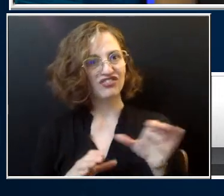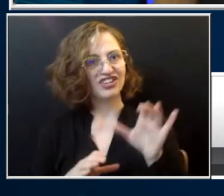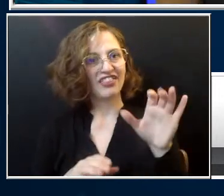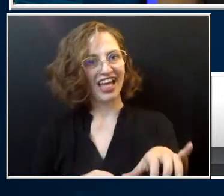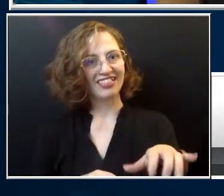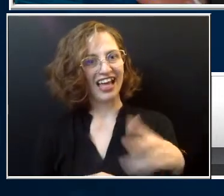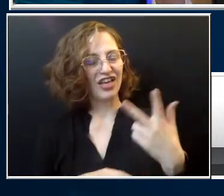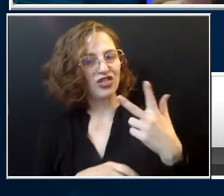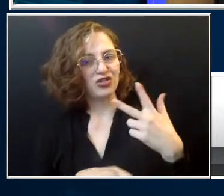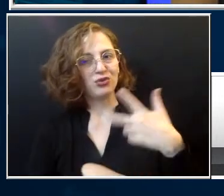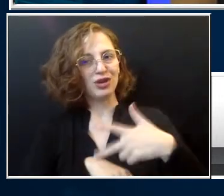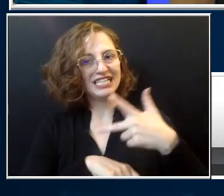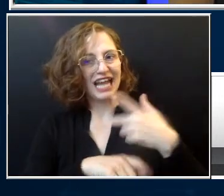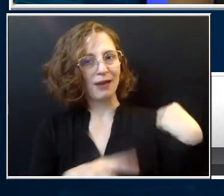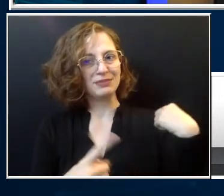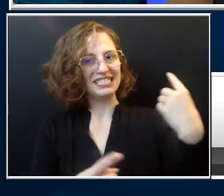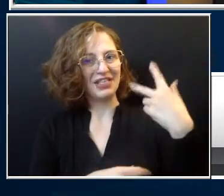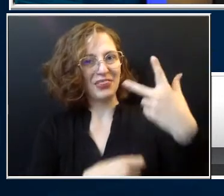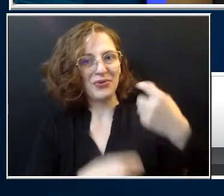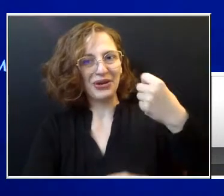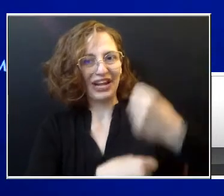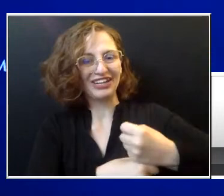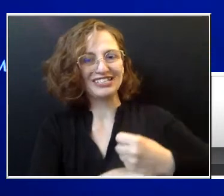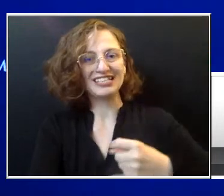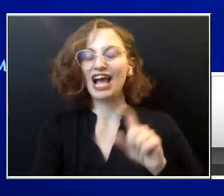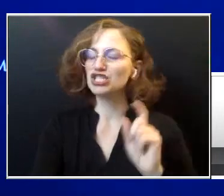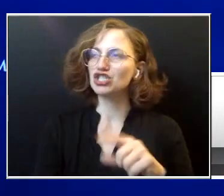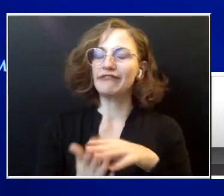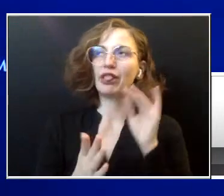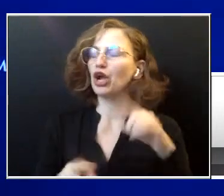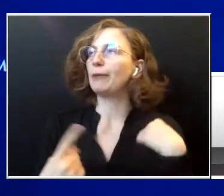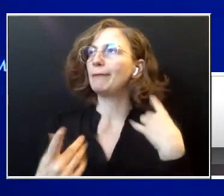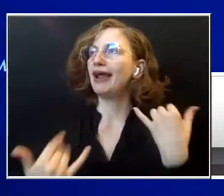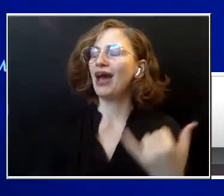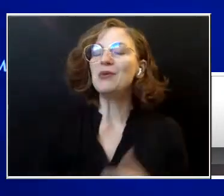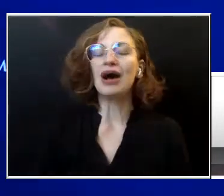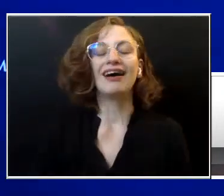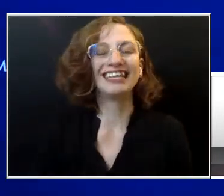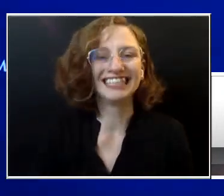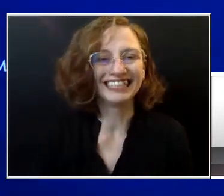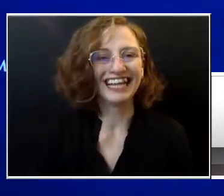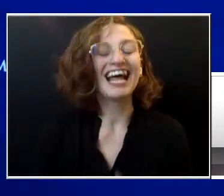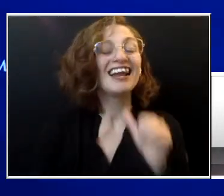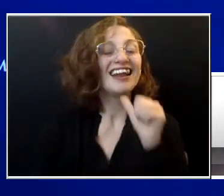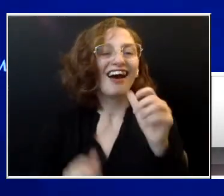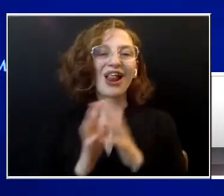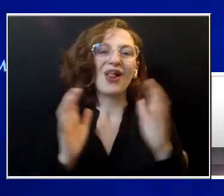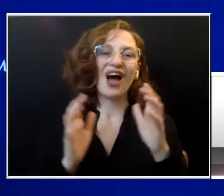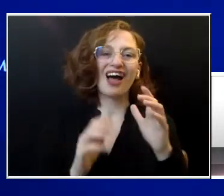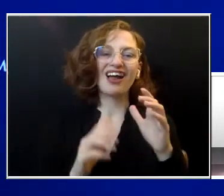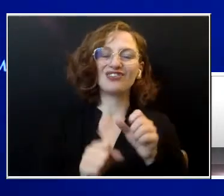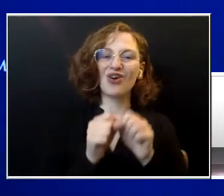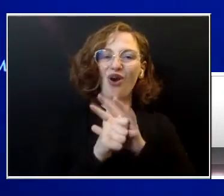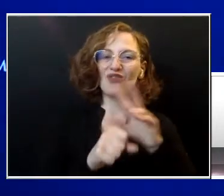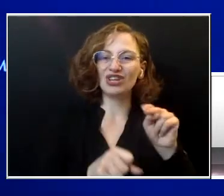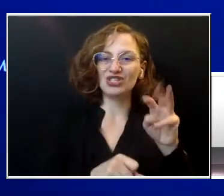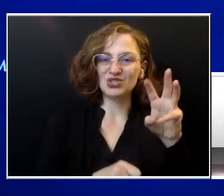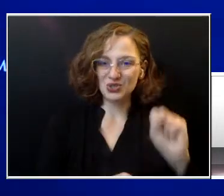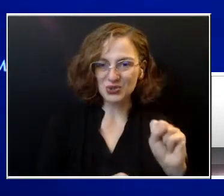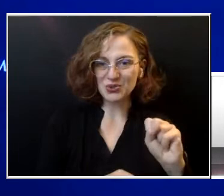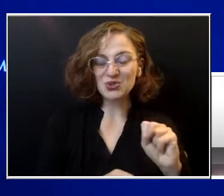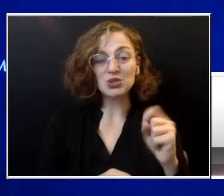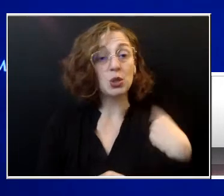good. You're I good. should have learned by Yeah, now. You gotta, Anyways, again, not too much COVID news. We know that overall vaccine booster